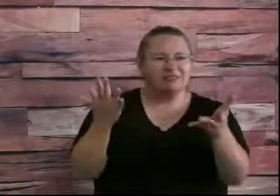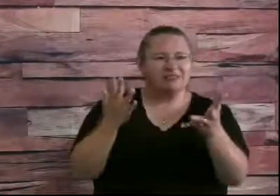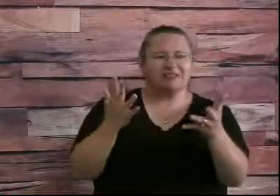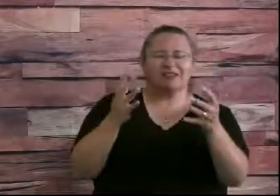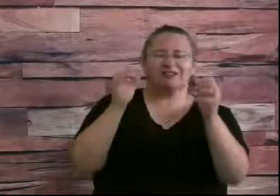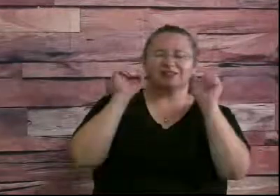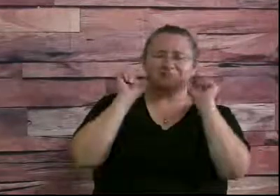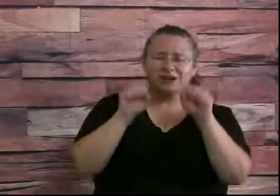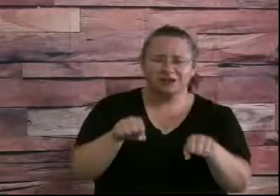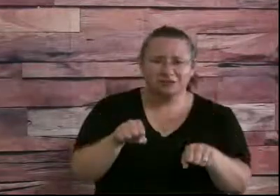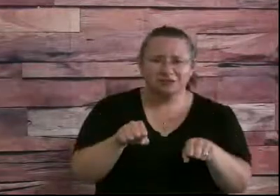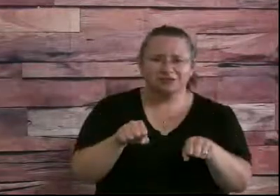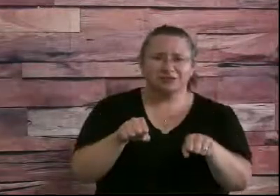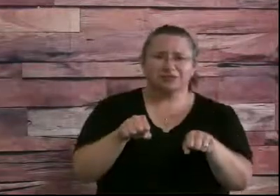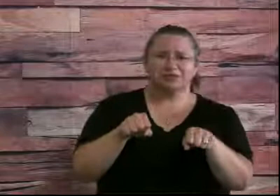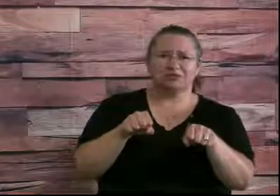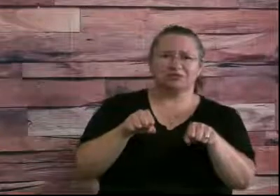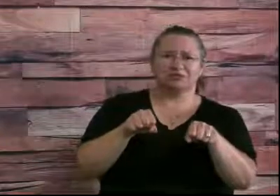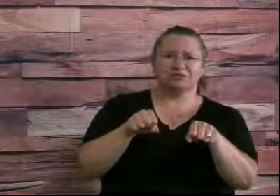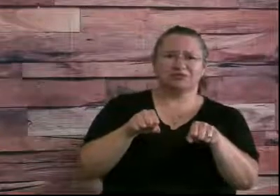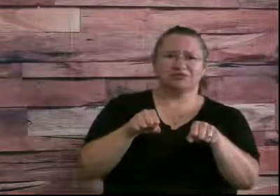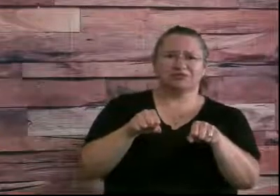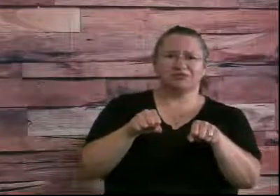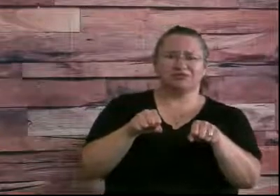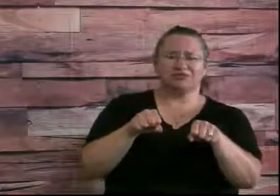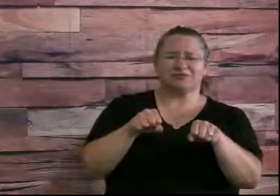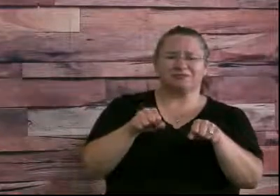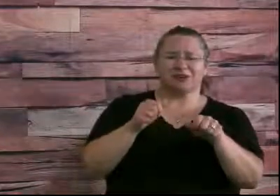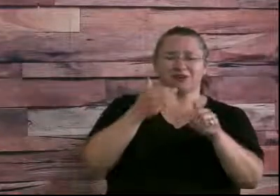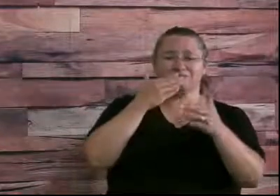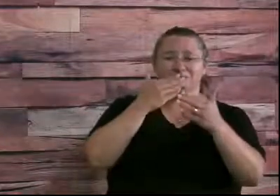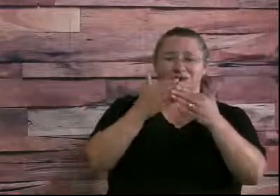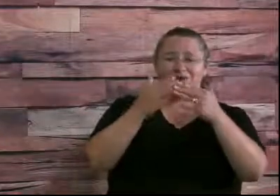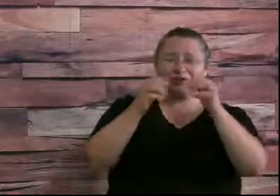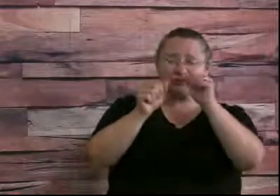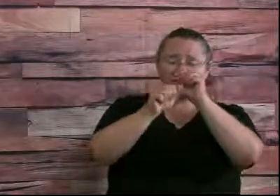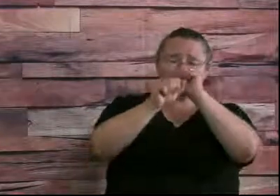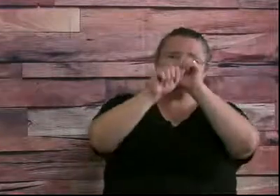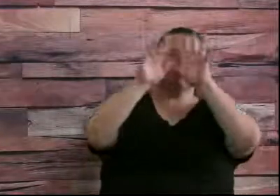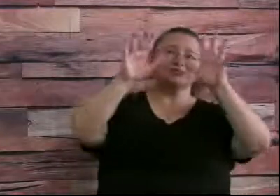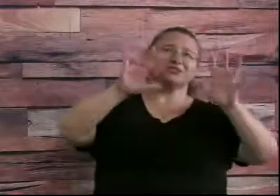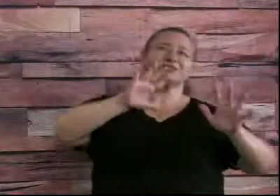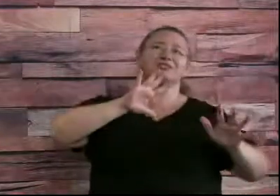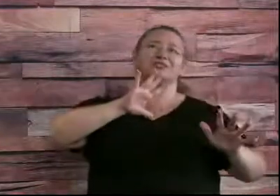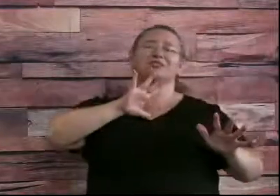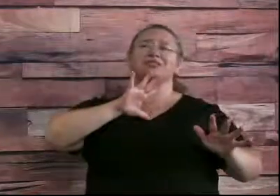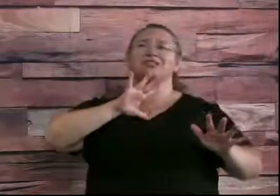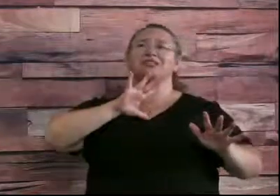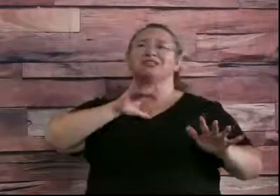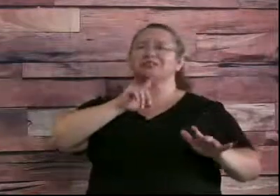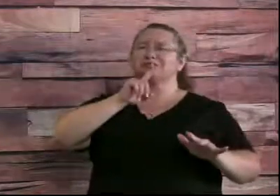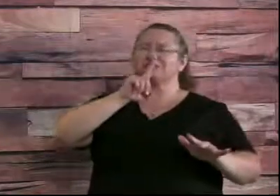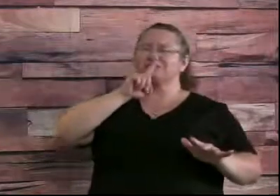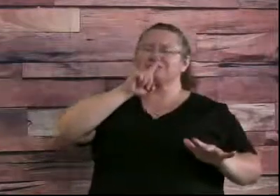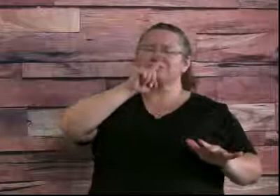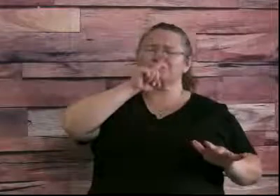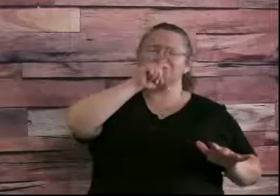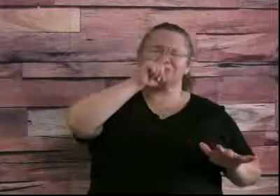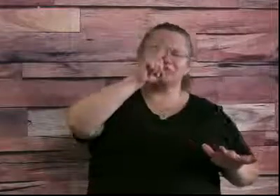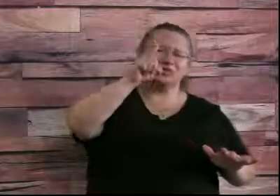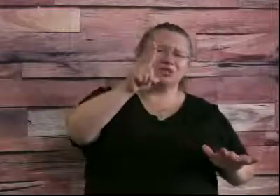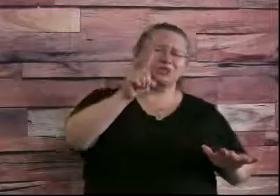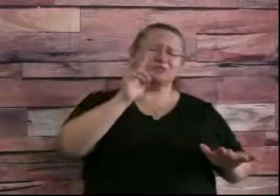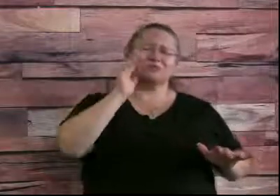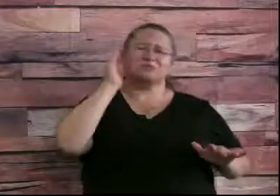as we should. We might cast a stunning vision of the faith. We might be authentic and genuine and make as